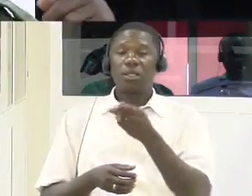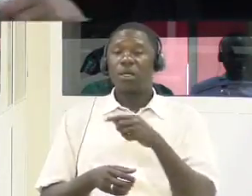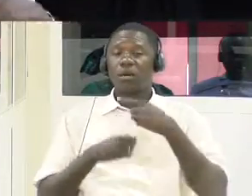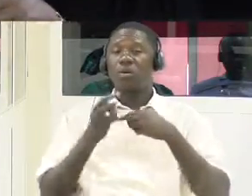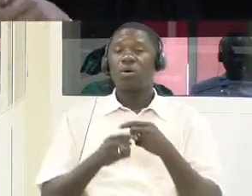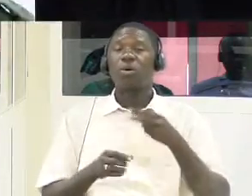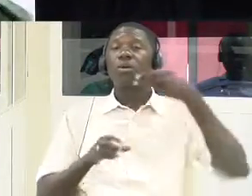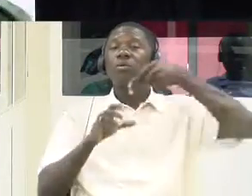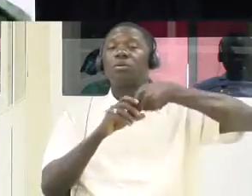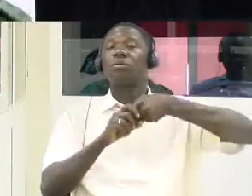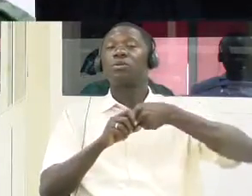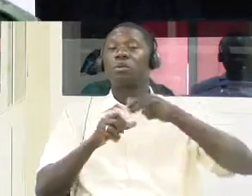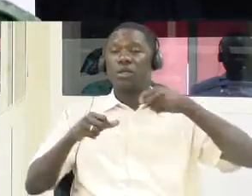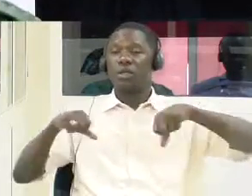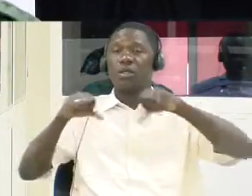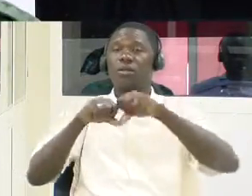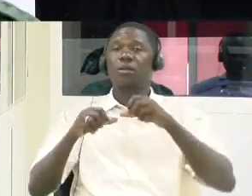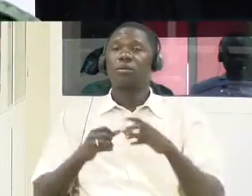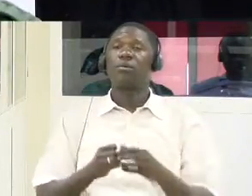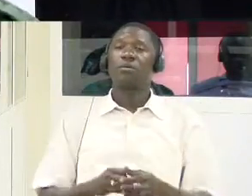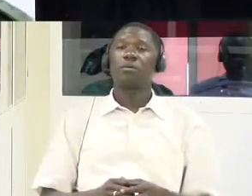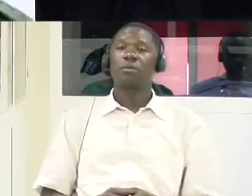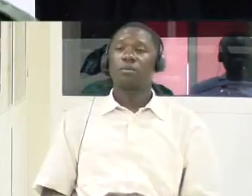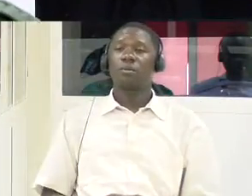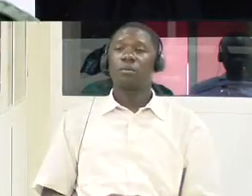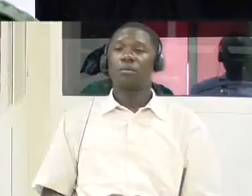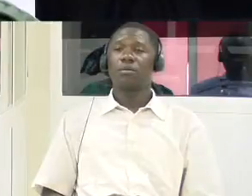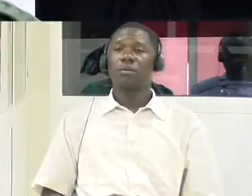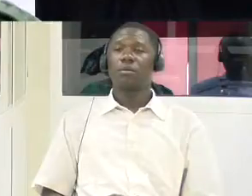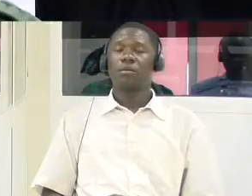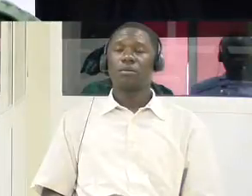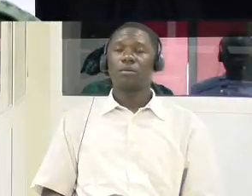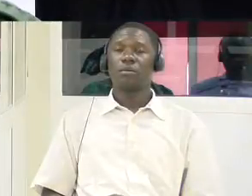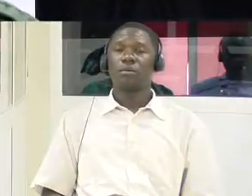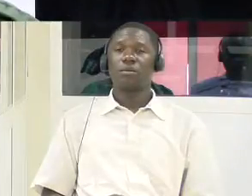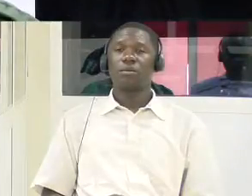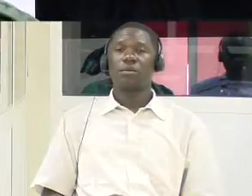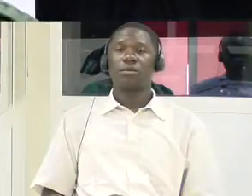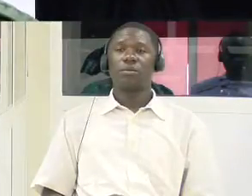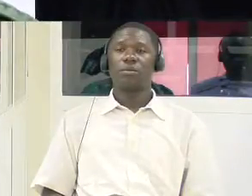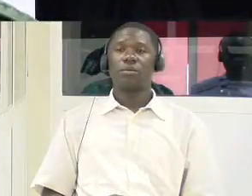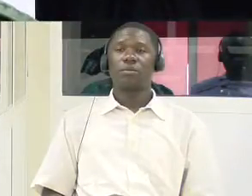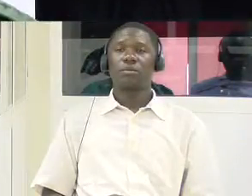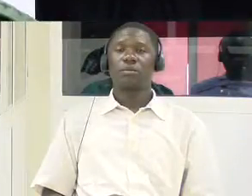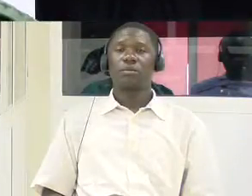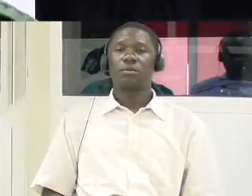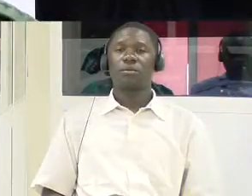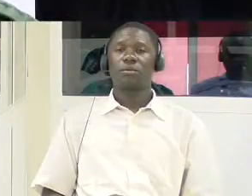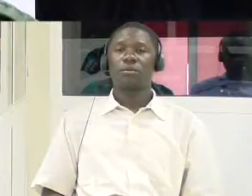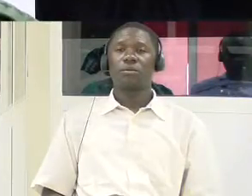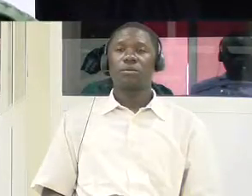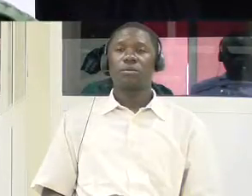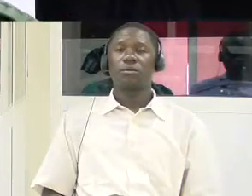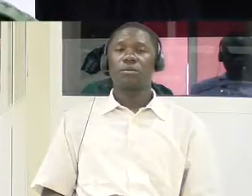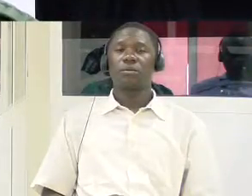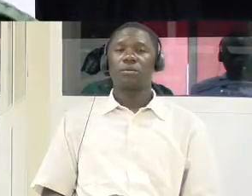that some guys want to sabotage to bomb the GMPCs, to burn the GMPC stations. It